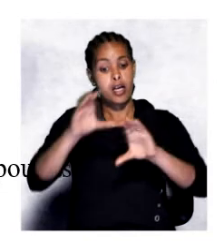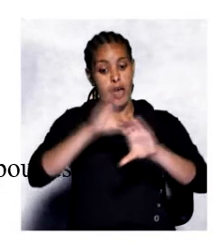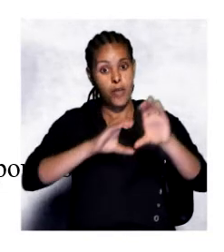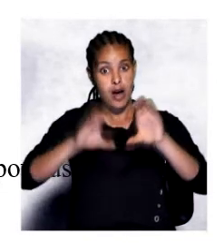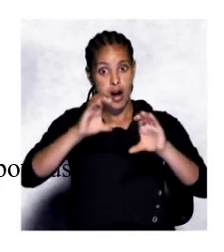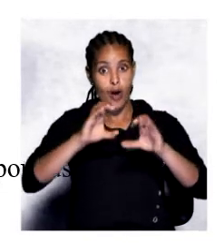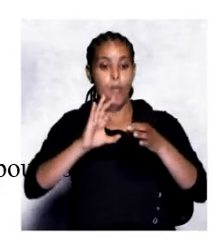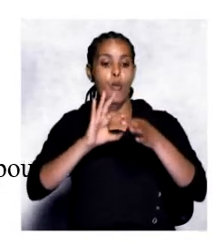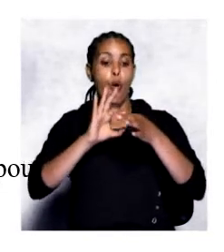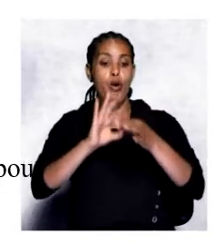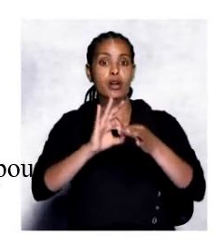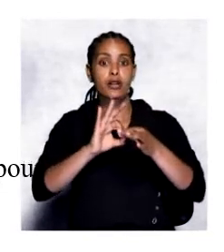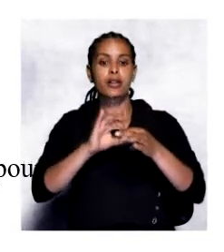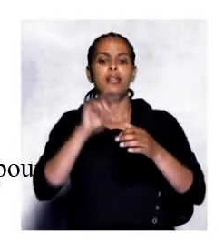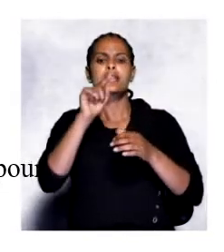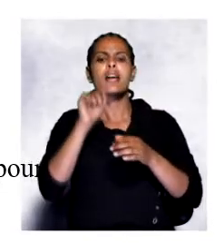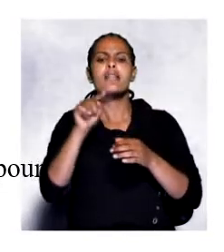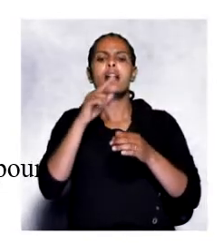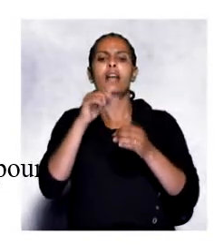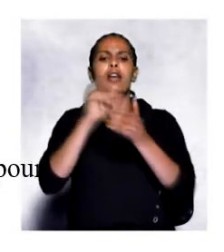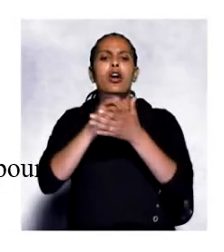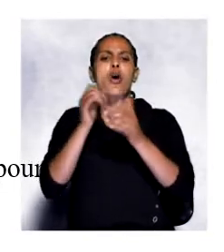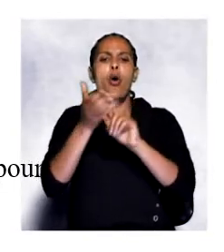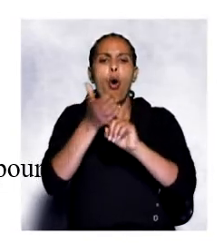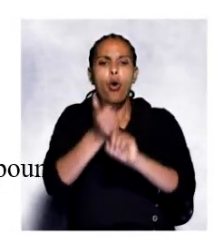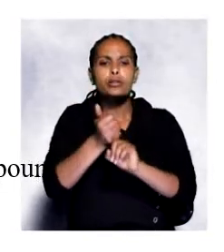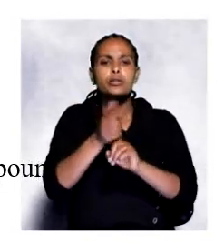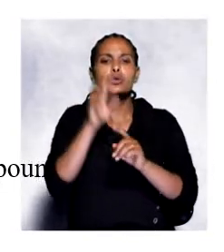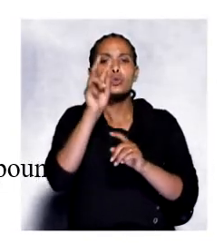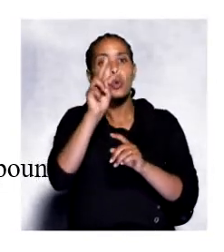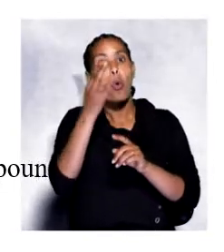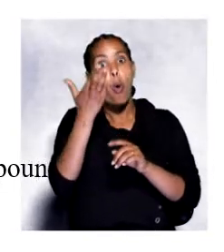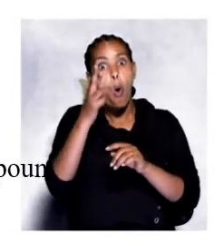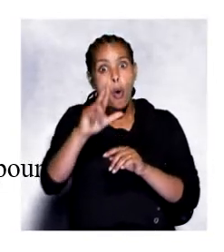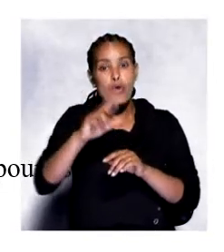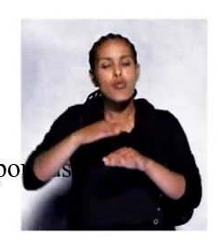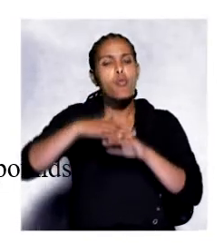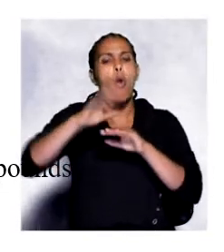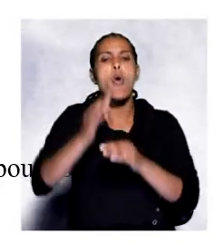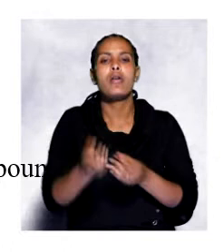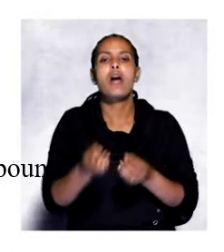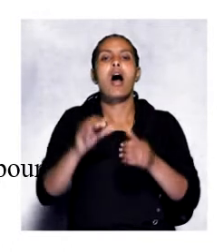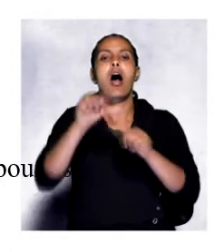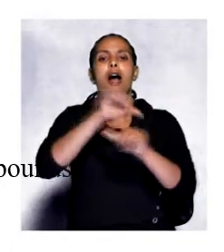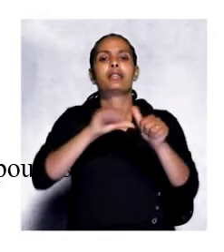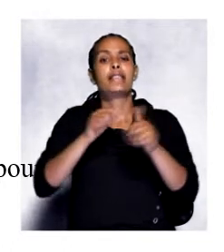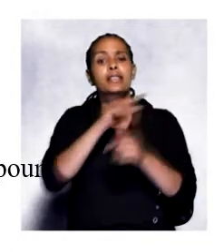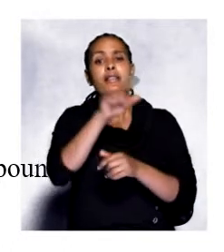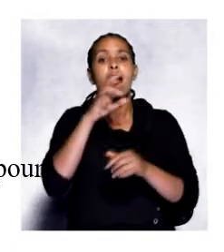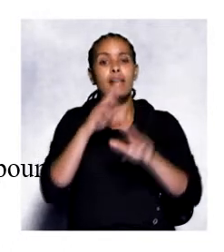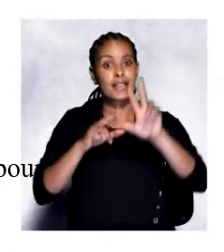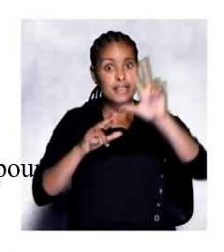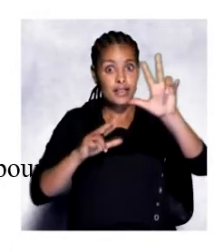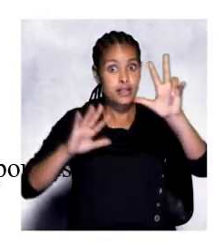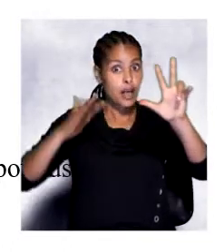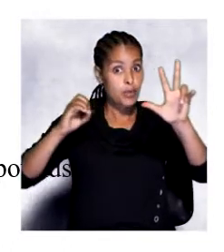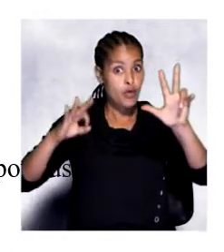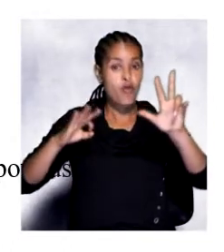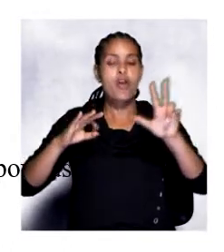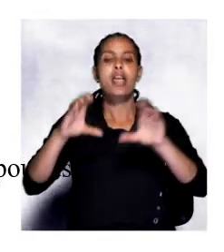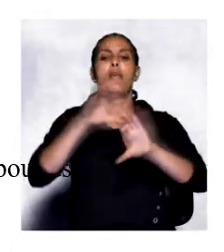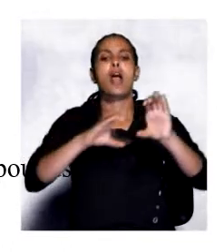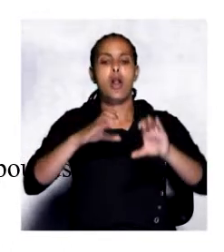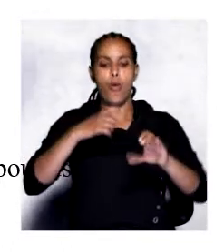Chemical bonding is a force that holds two or more atoms together. There are three types of chemical